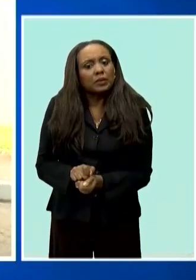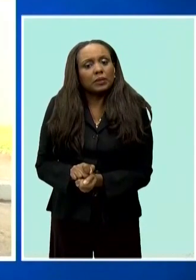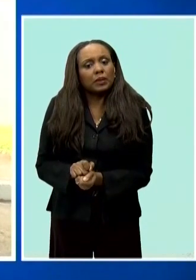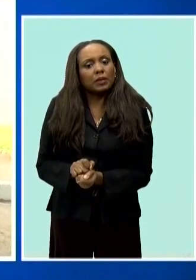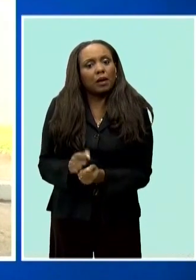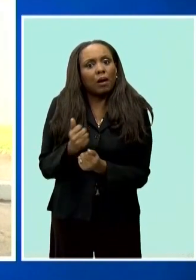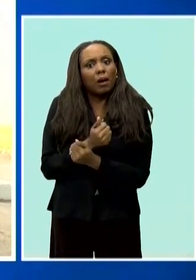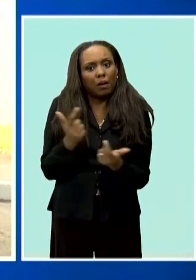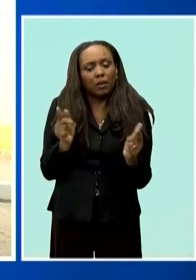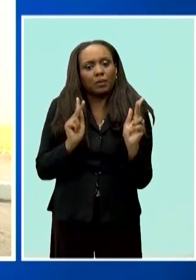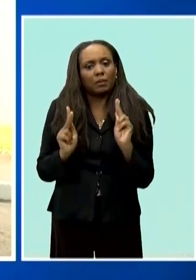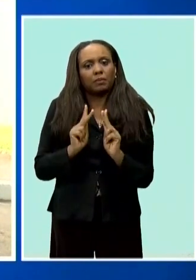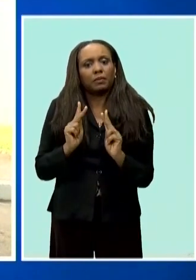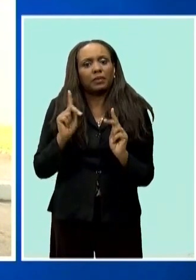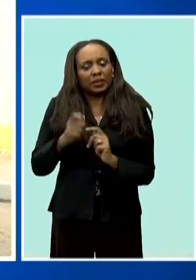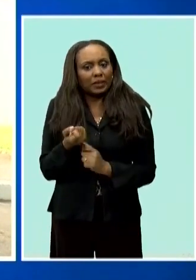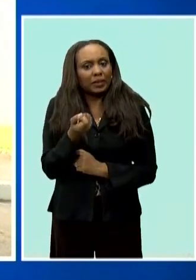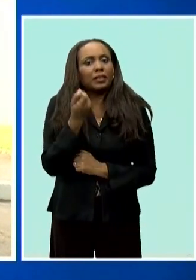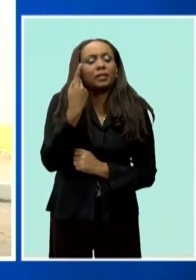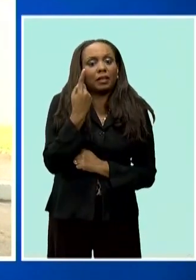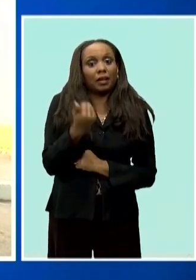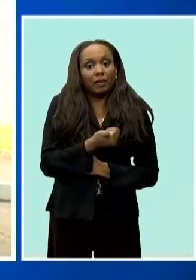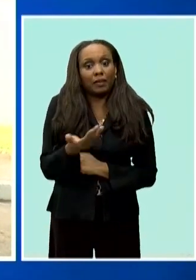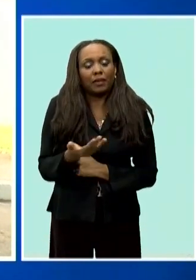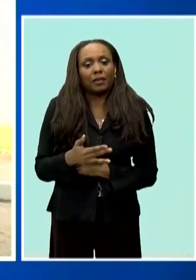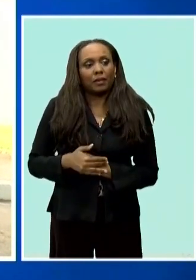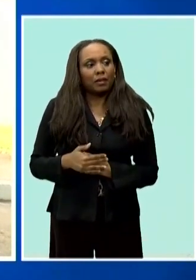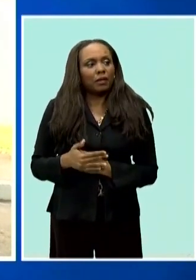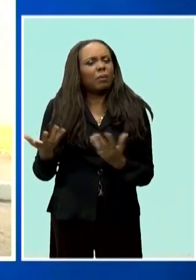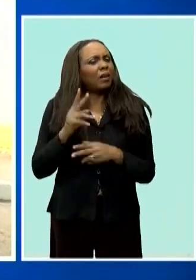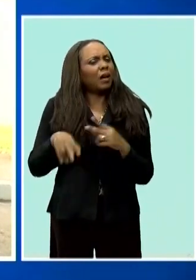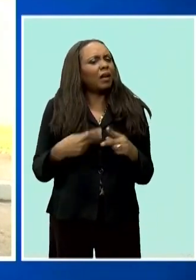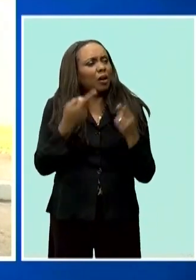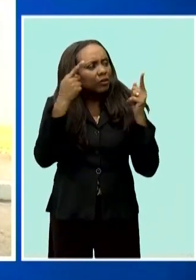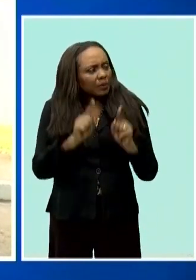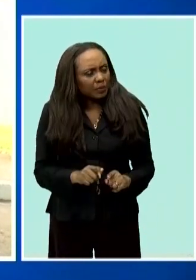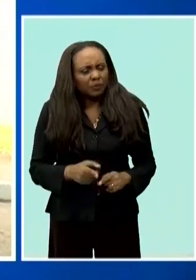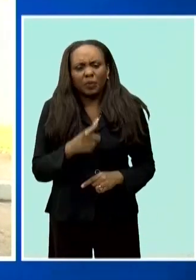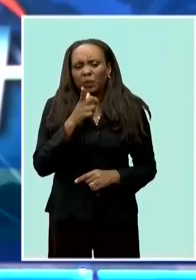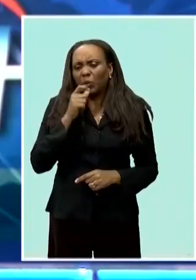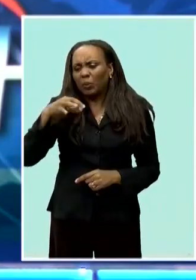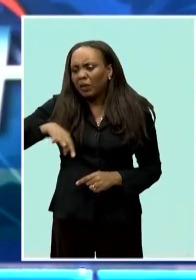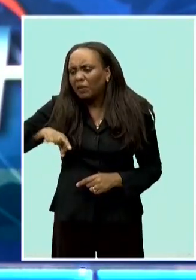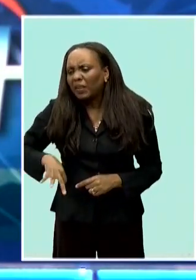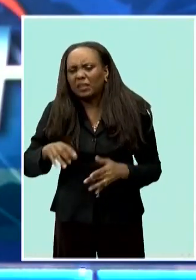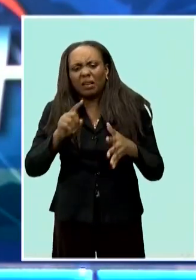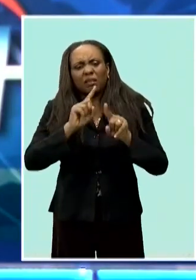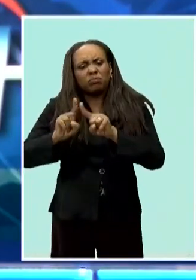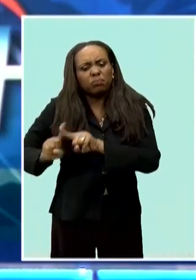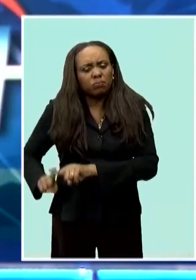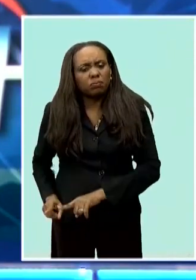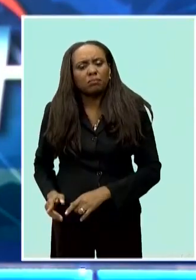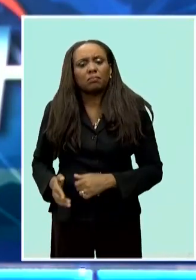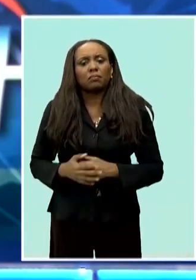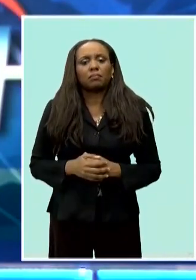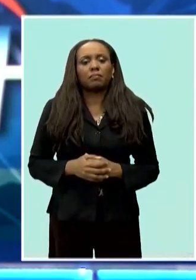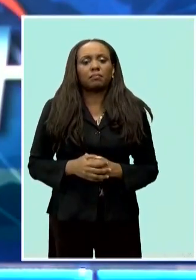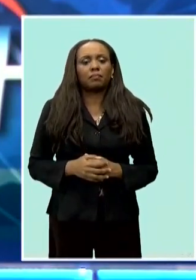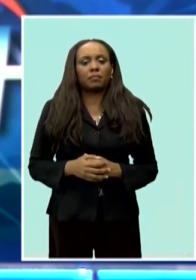government in an effort to move the island's commuters, that this meeting will form the basis for